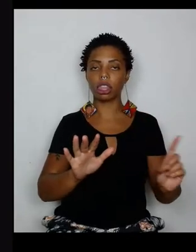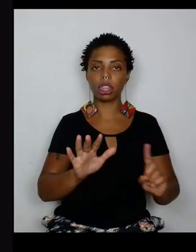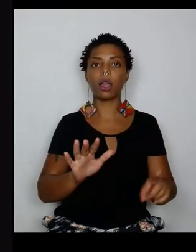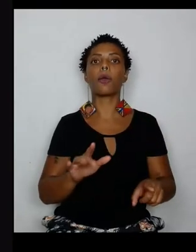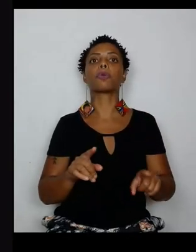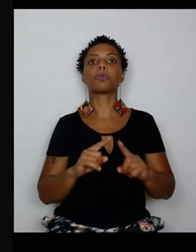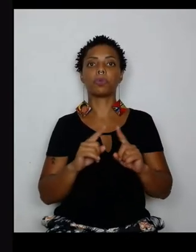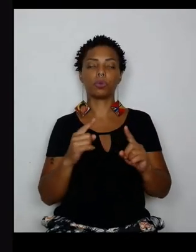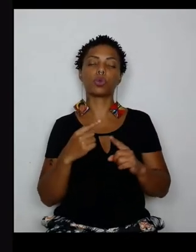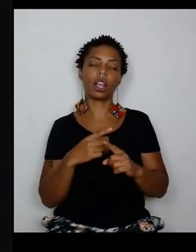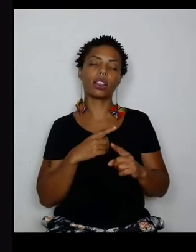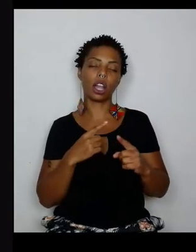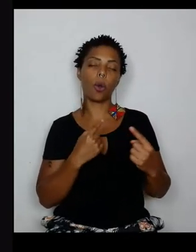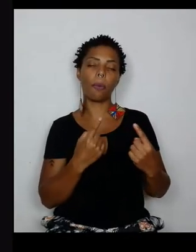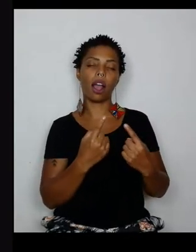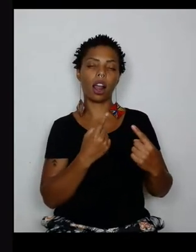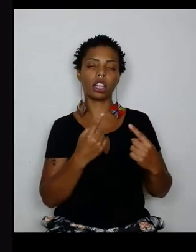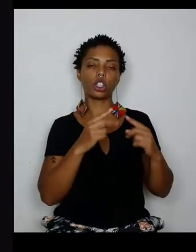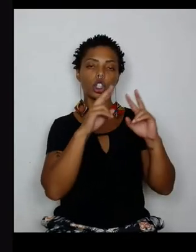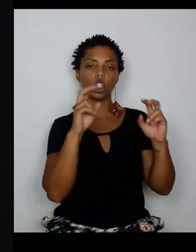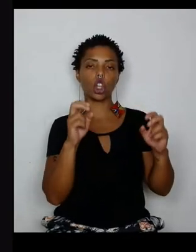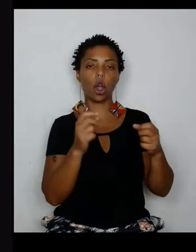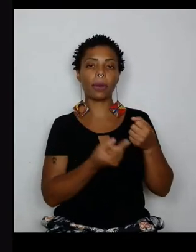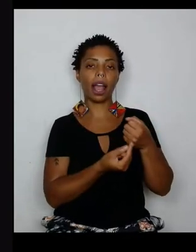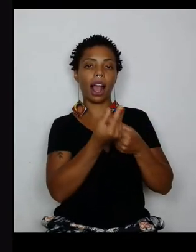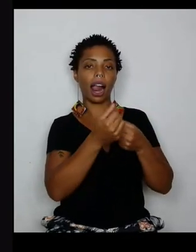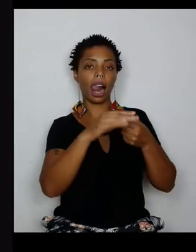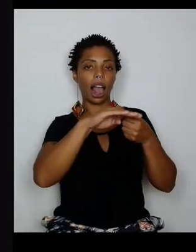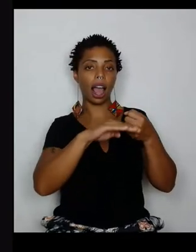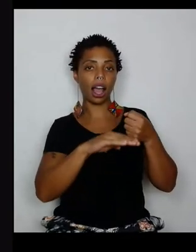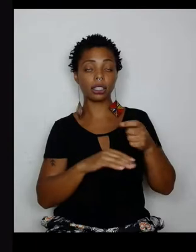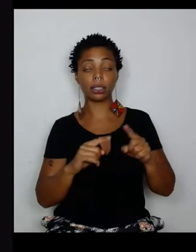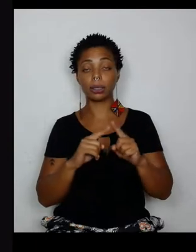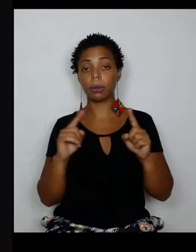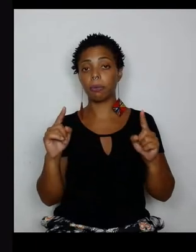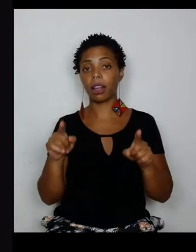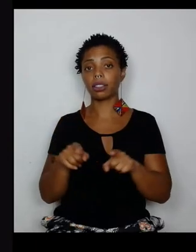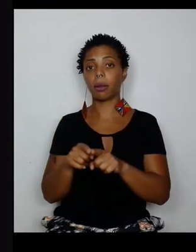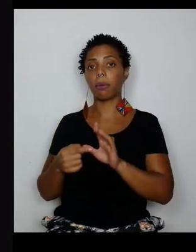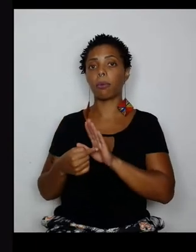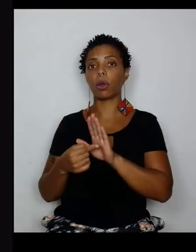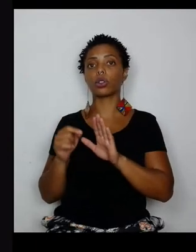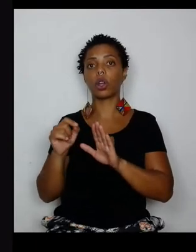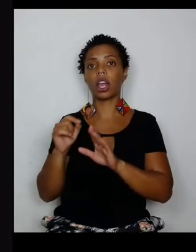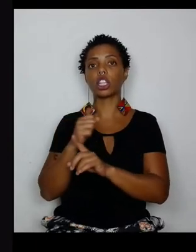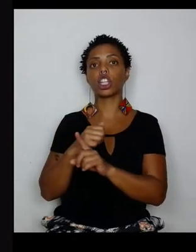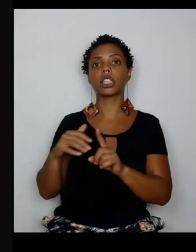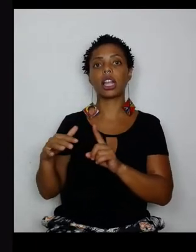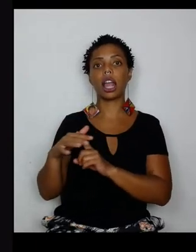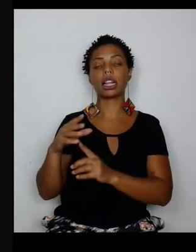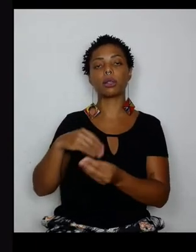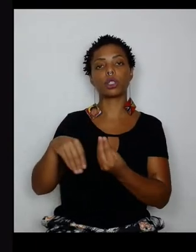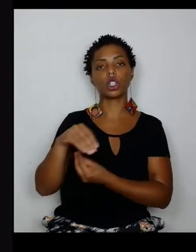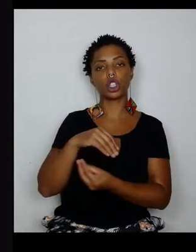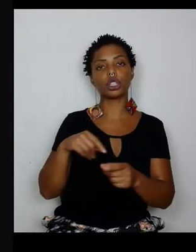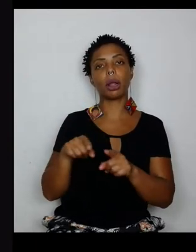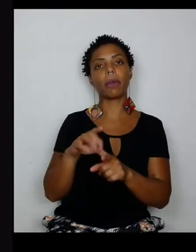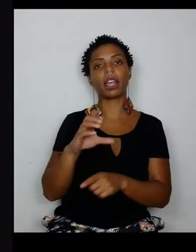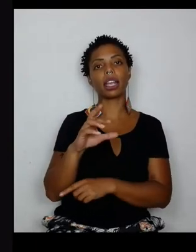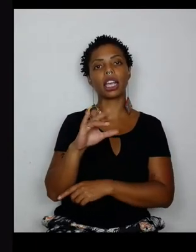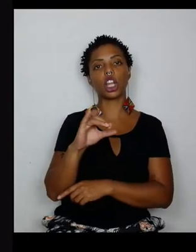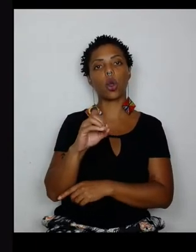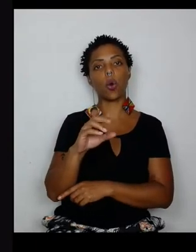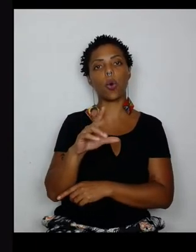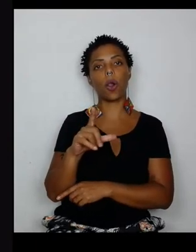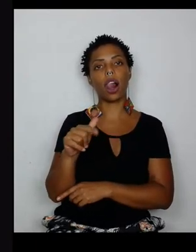also manifest in mestizo or creole societies where the lighter the skin